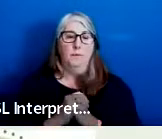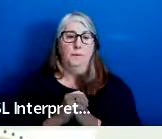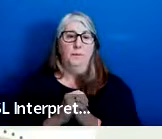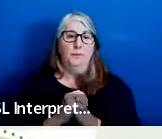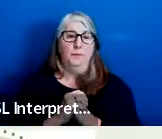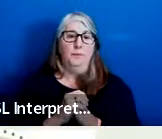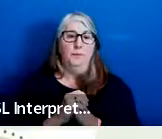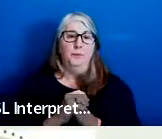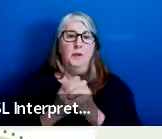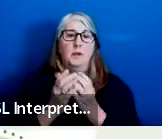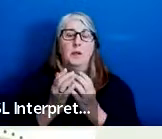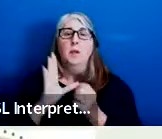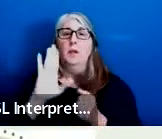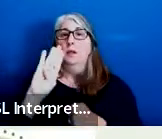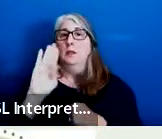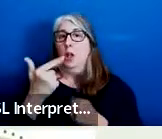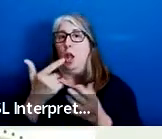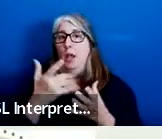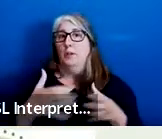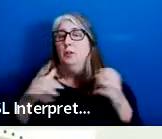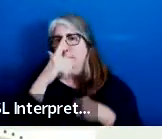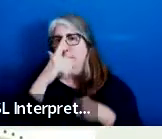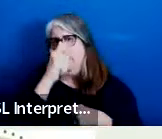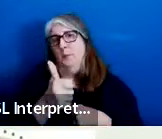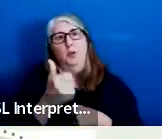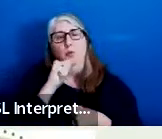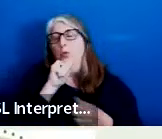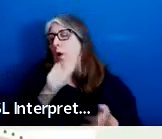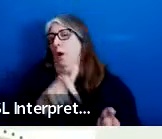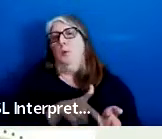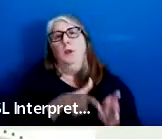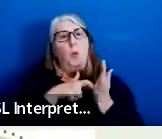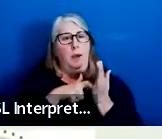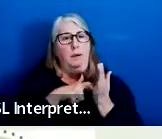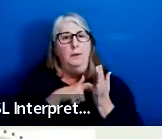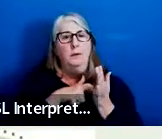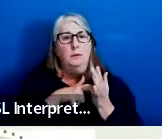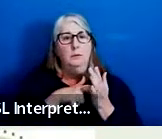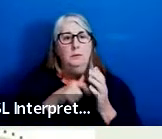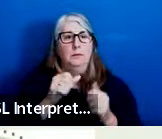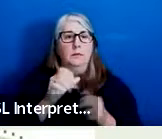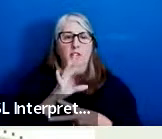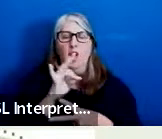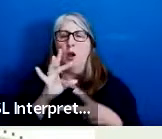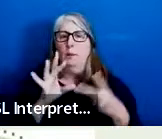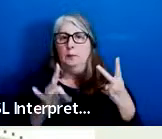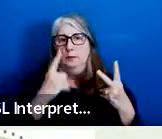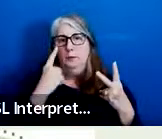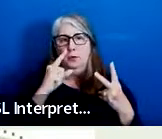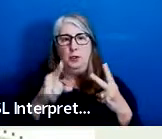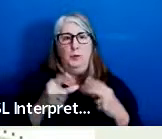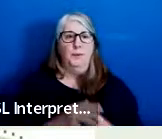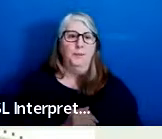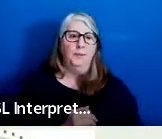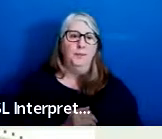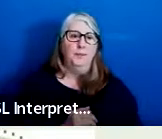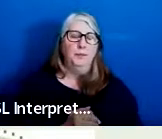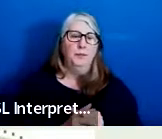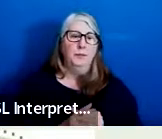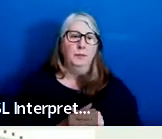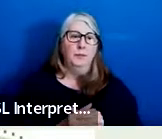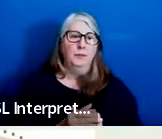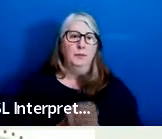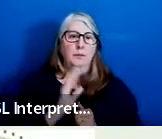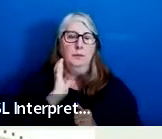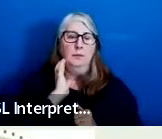Liners, again, are optional. They're not required for collection of food scraps or use in your kitchen or green cart.